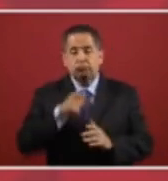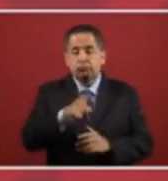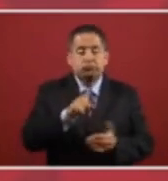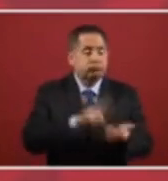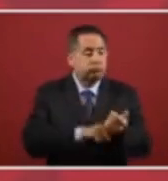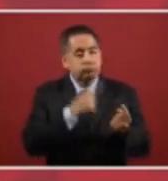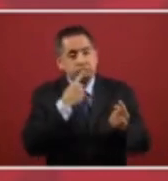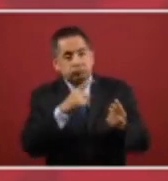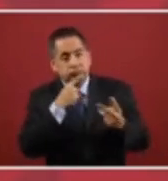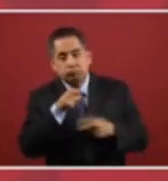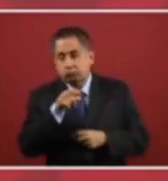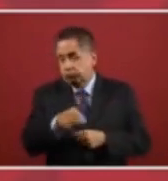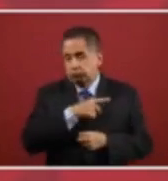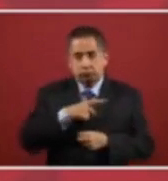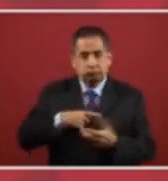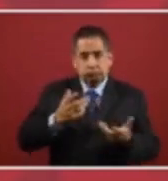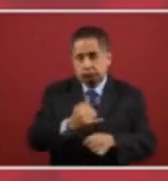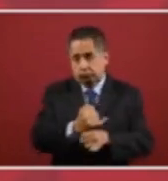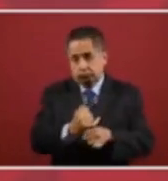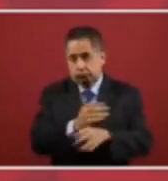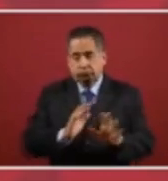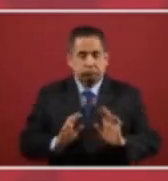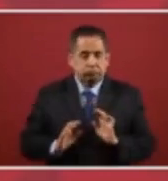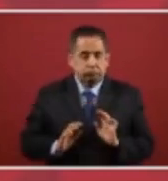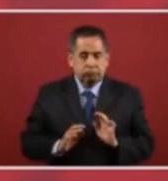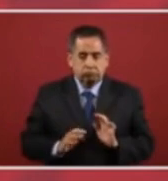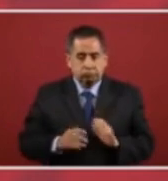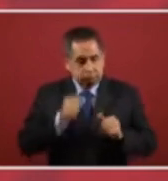and all the cases that occur,